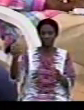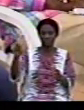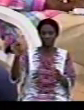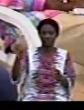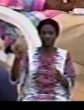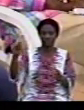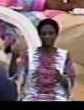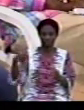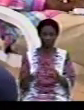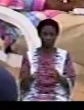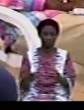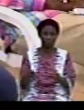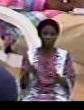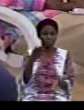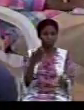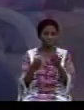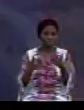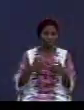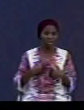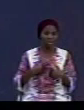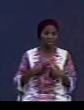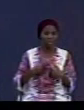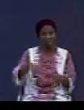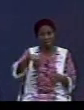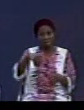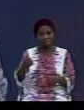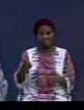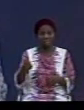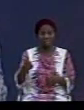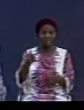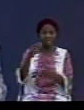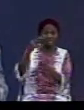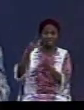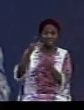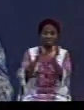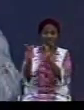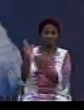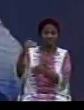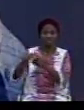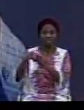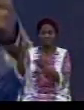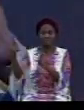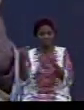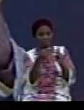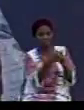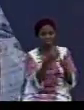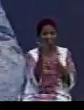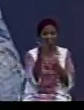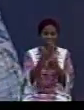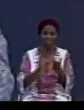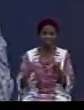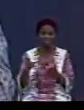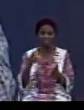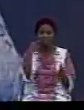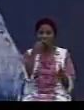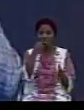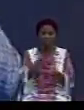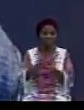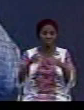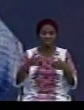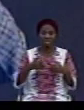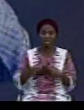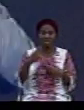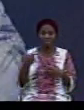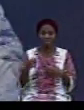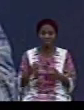You might have a Jesus in one corner somewhere who does not have the piercing